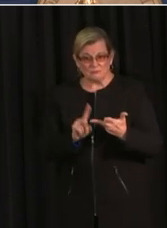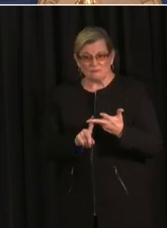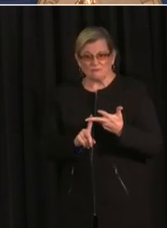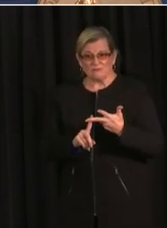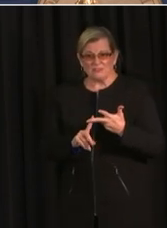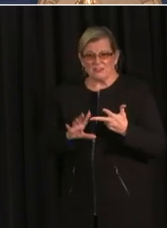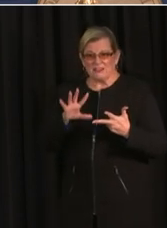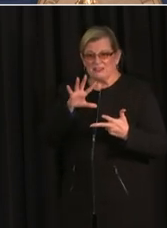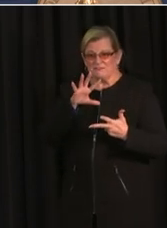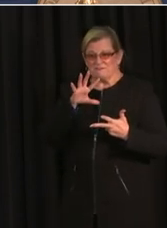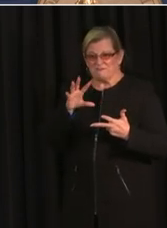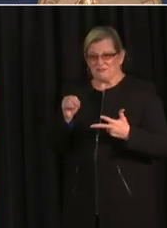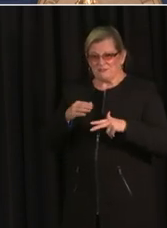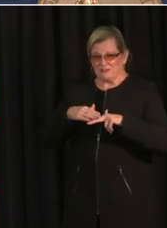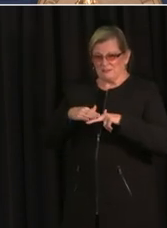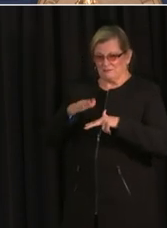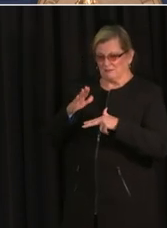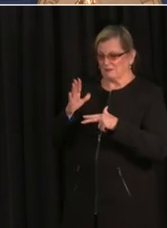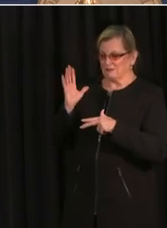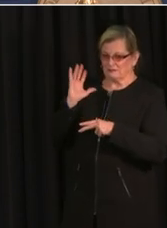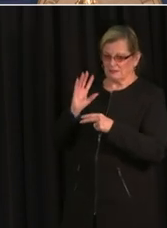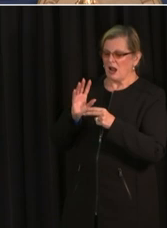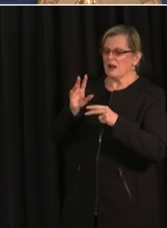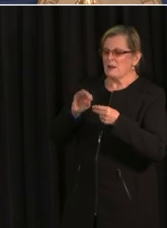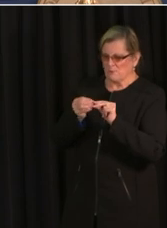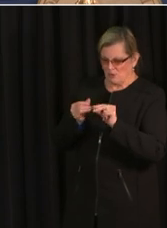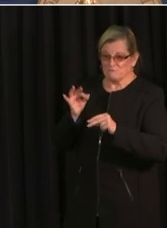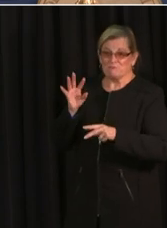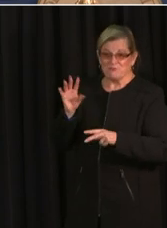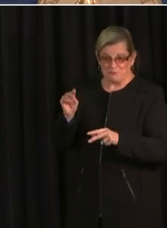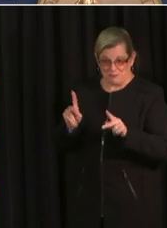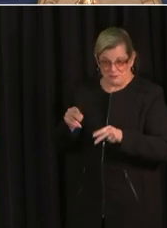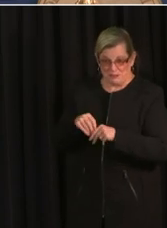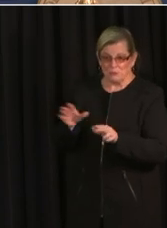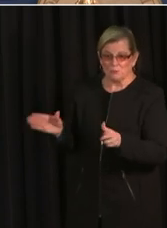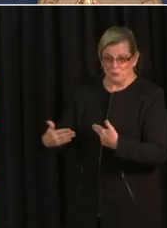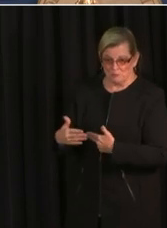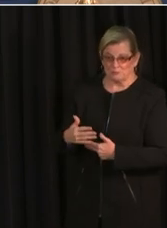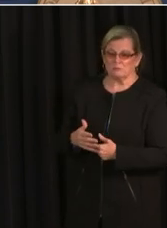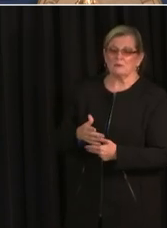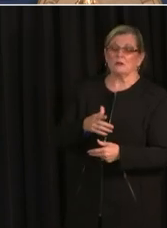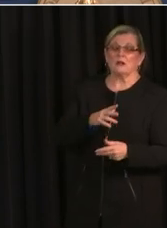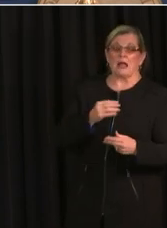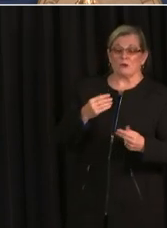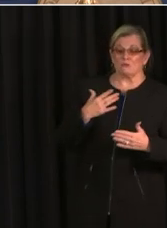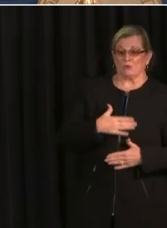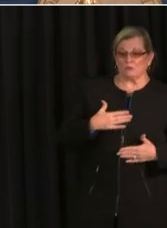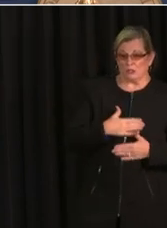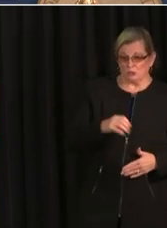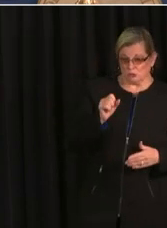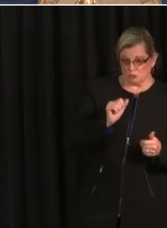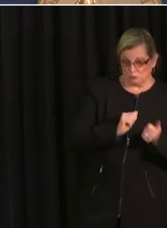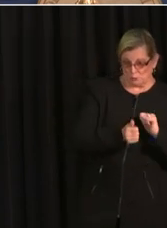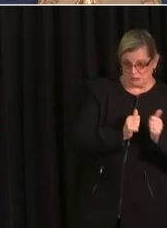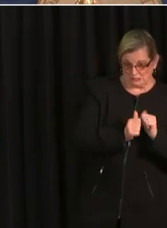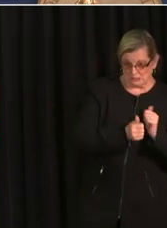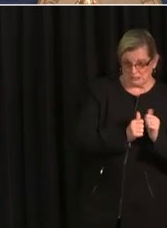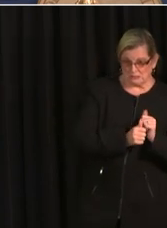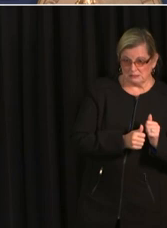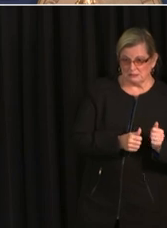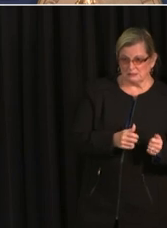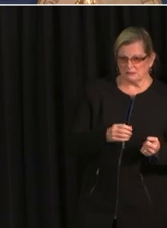limit, recreational sports, and elective hospital procedures. And